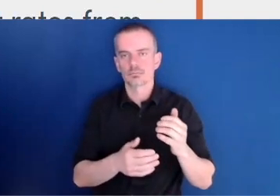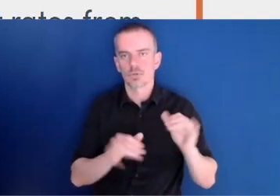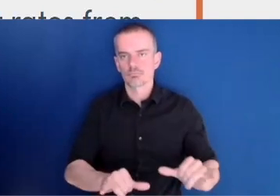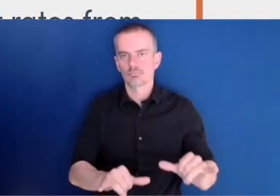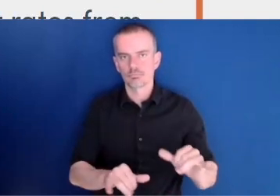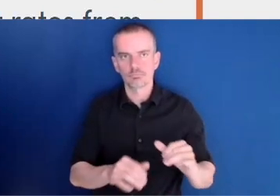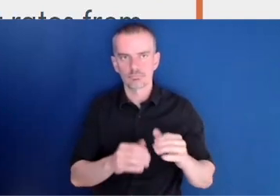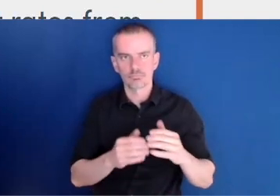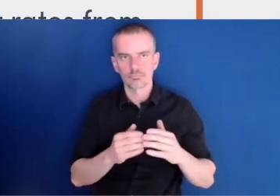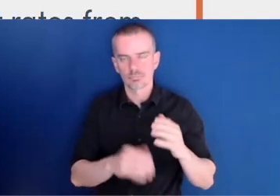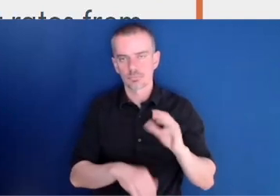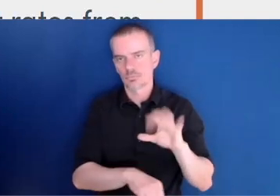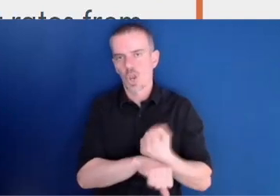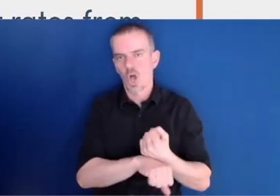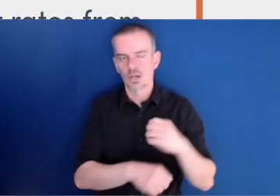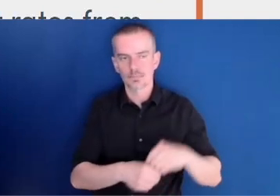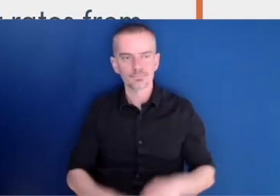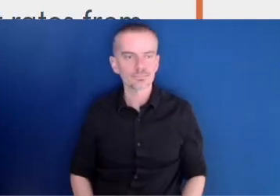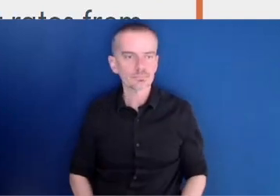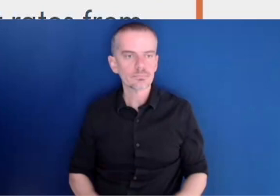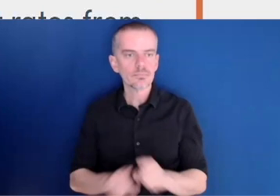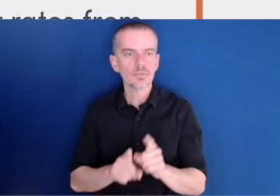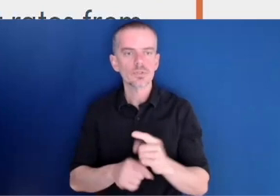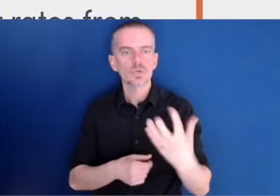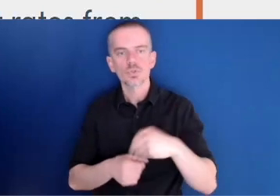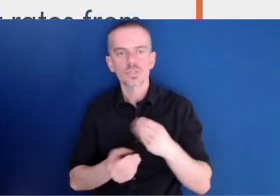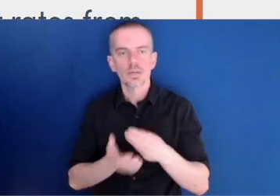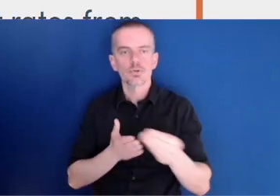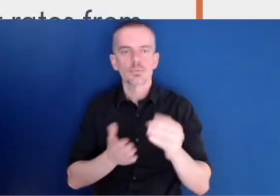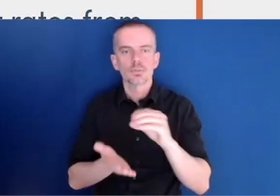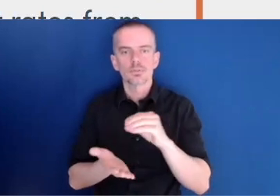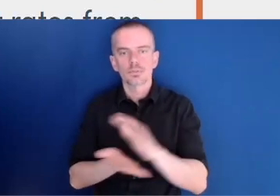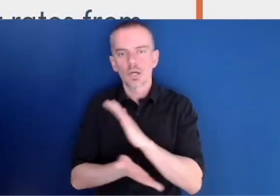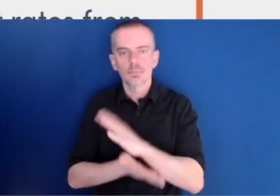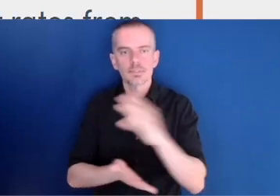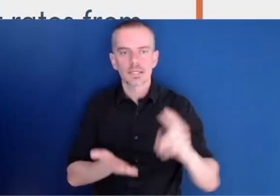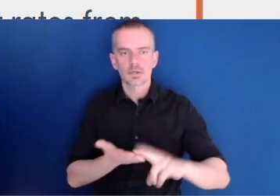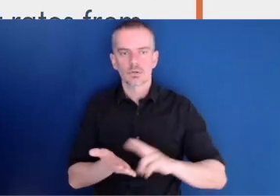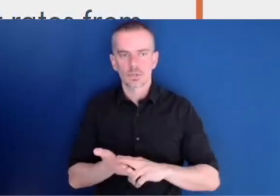Also inclusion in procurement documents and contracts. So